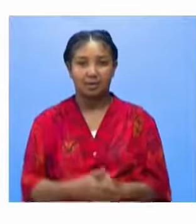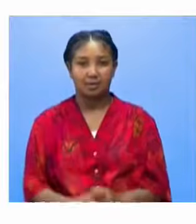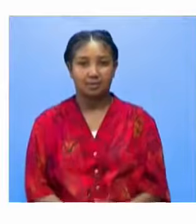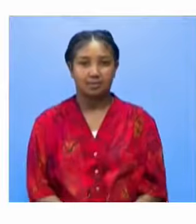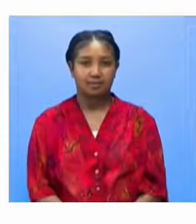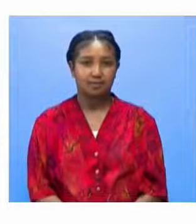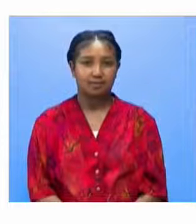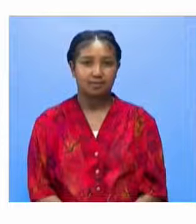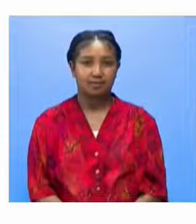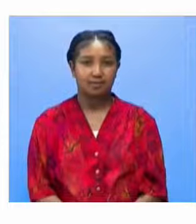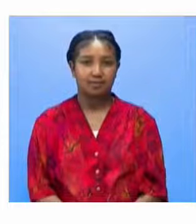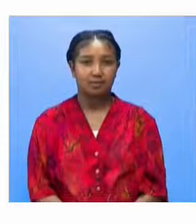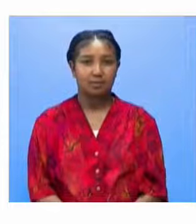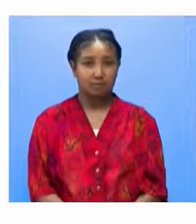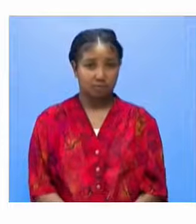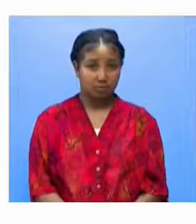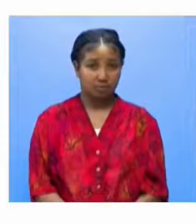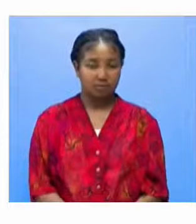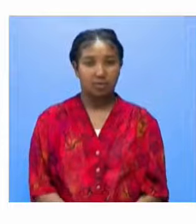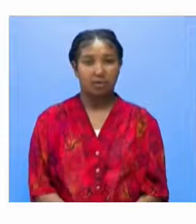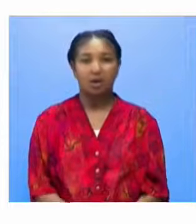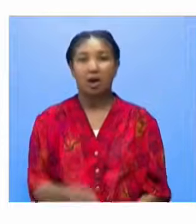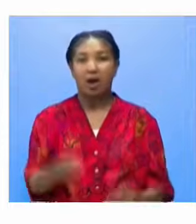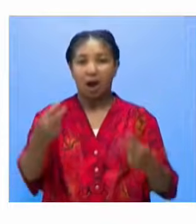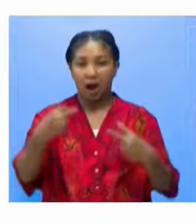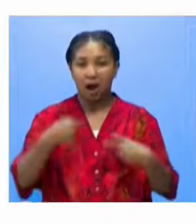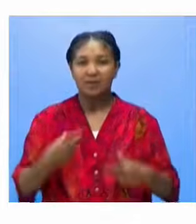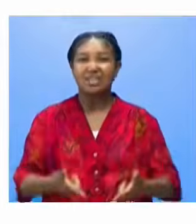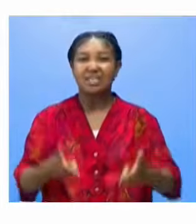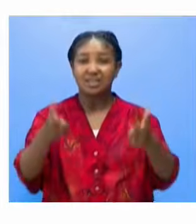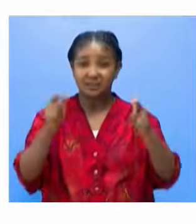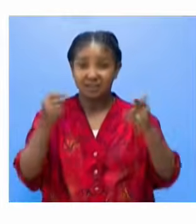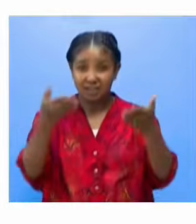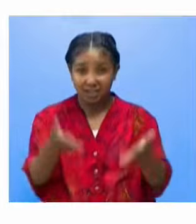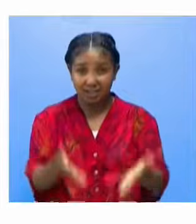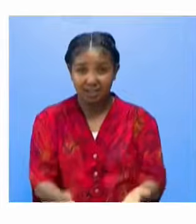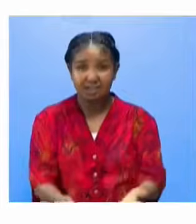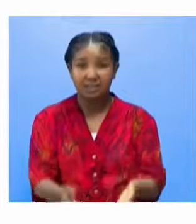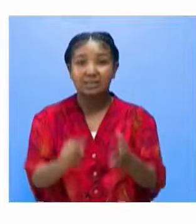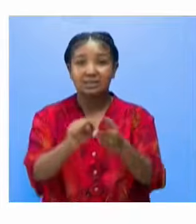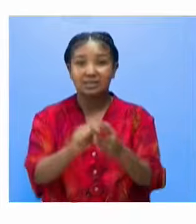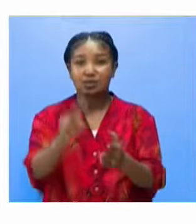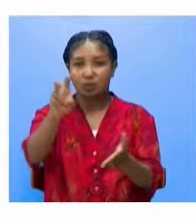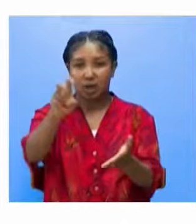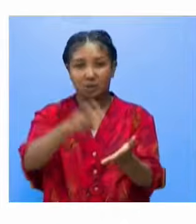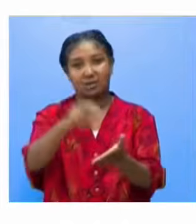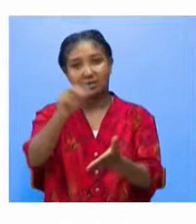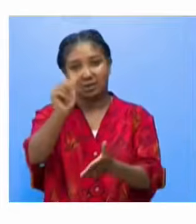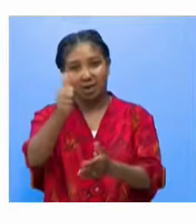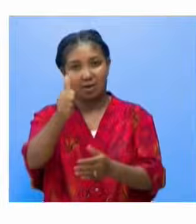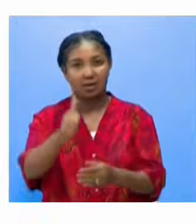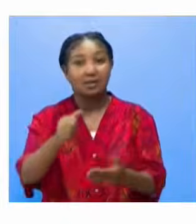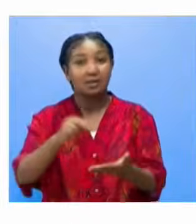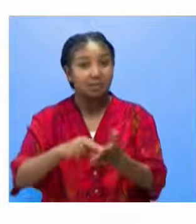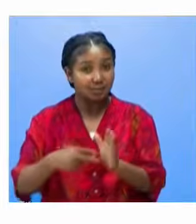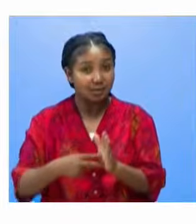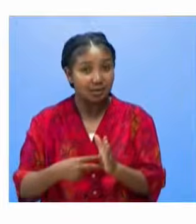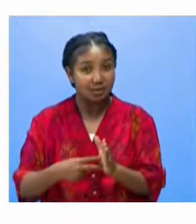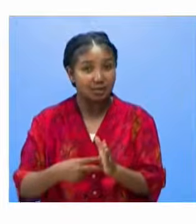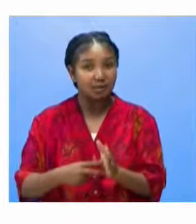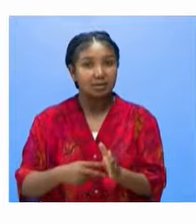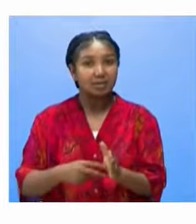2010. Yes, I have lived here since 2010. This means